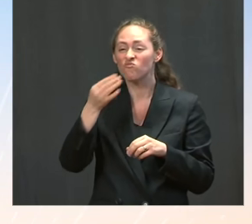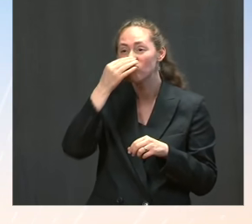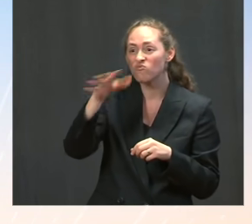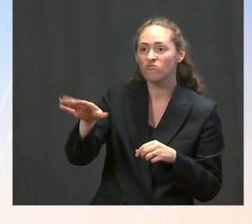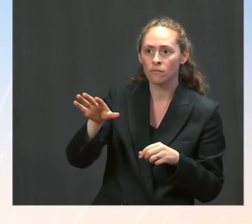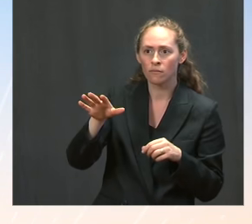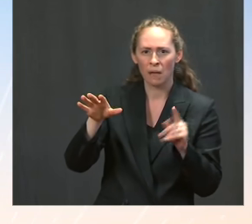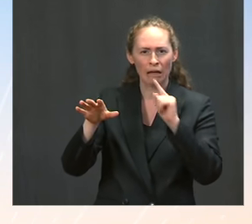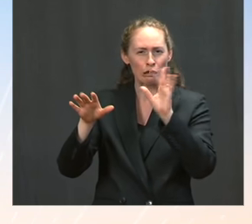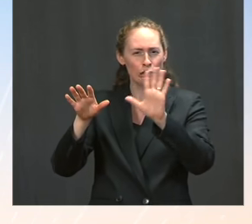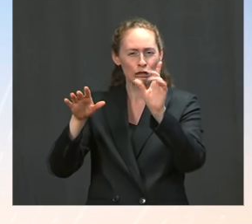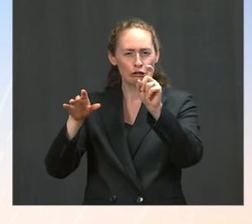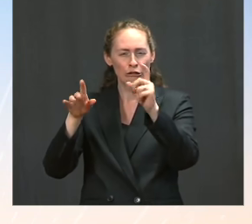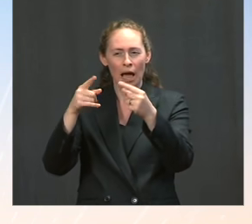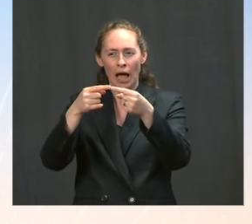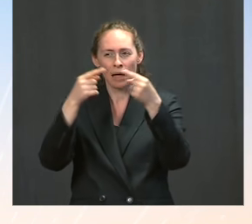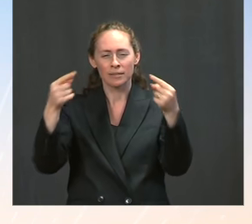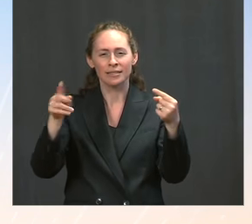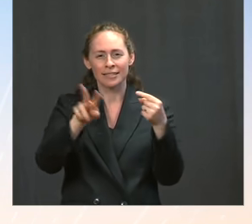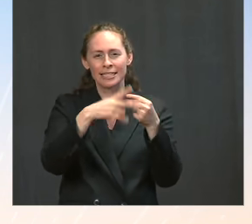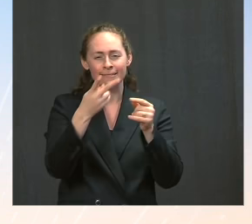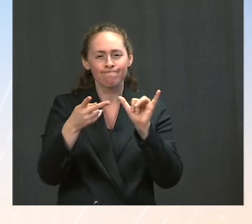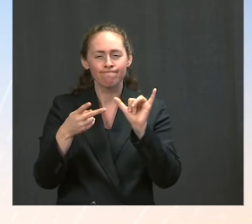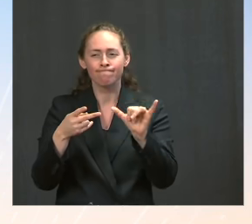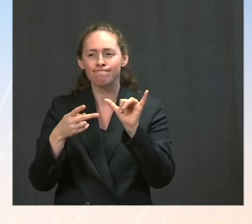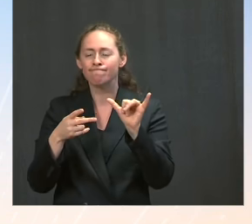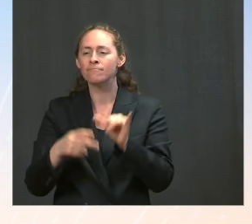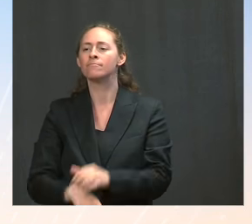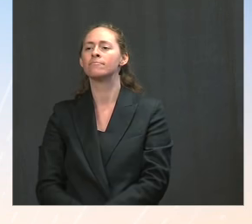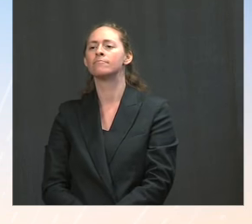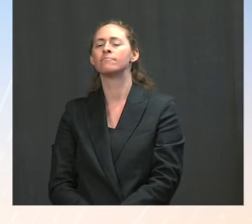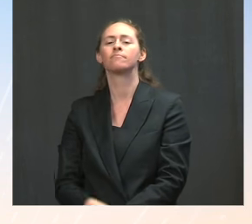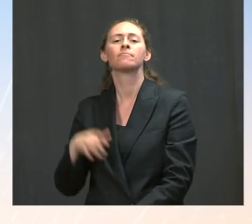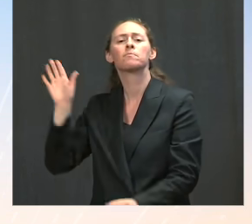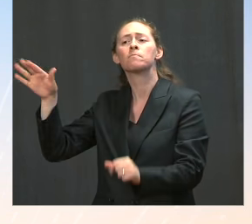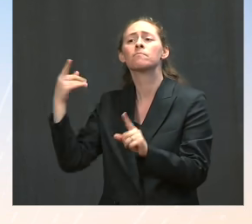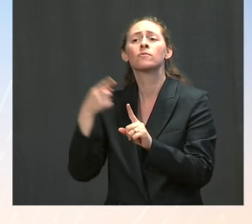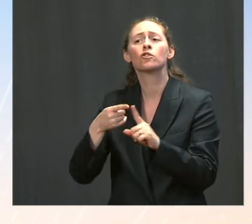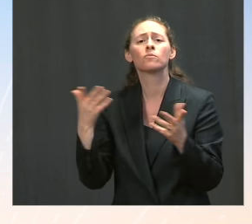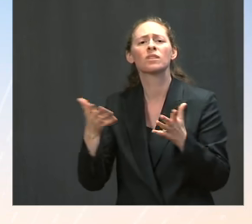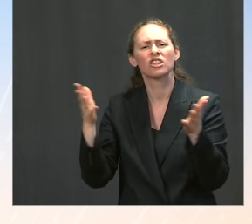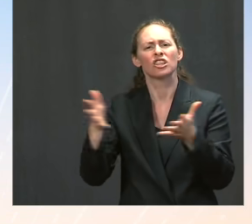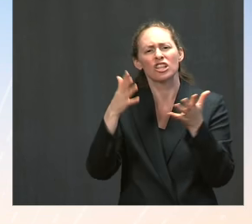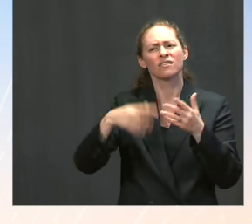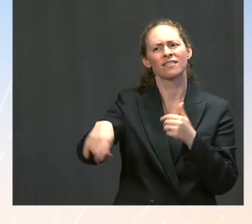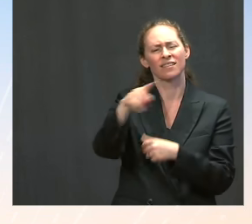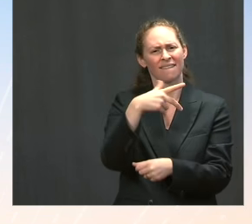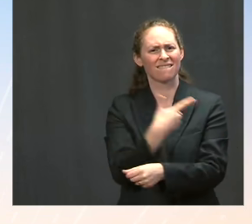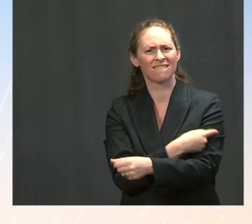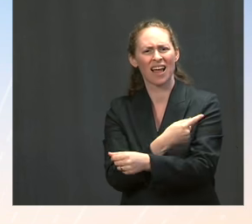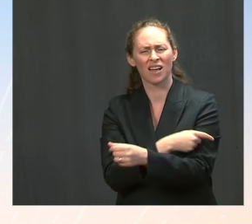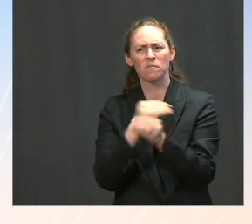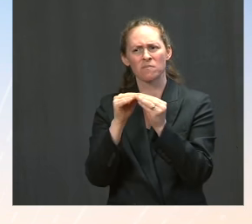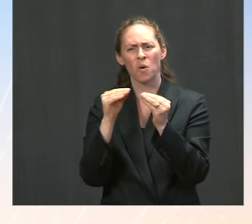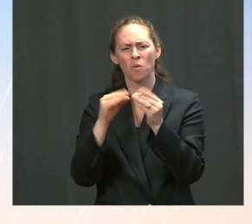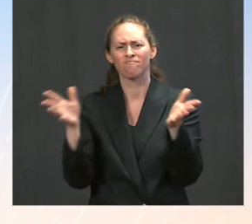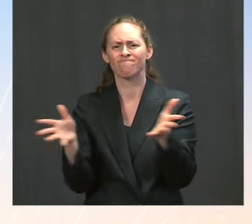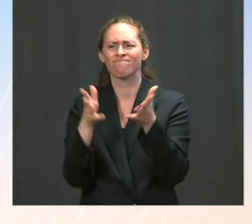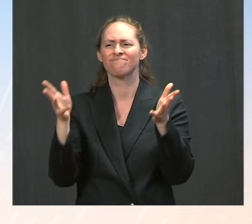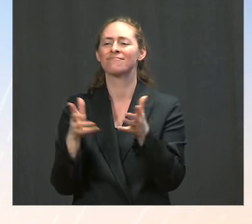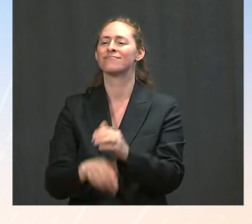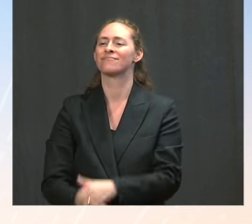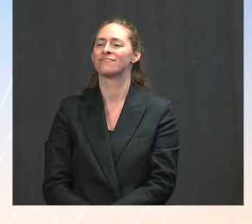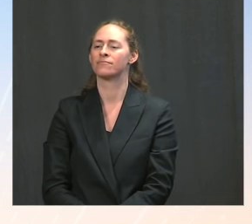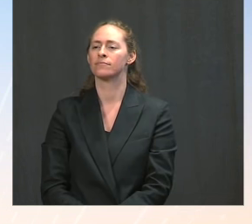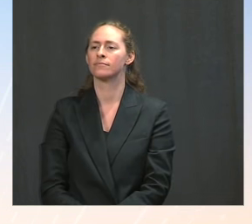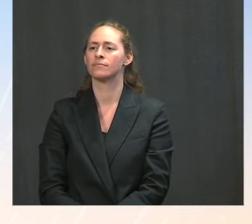to people in the country is the impact and effect of getting vaccinated. So we also know statistically that 97% of